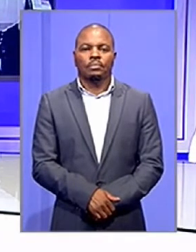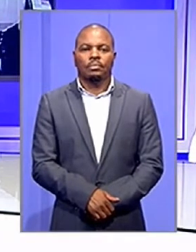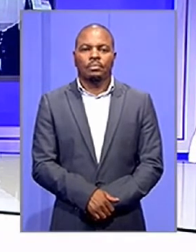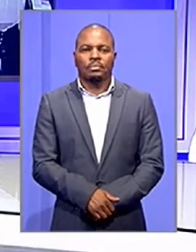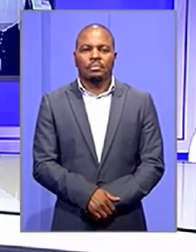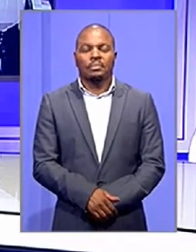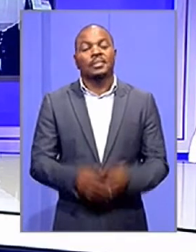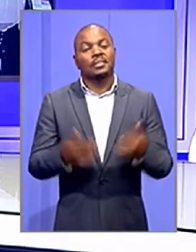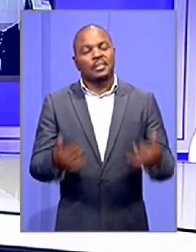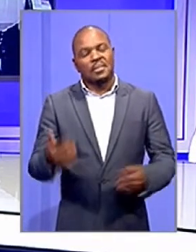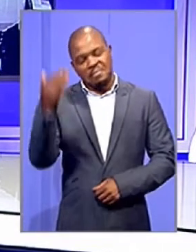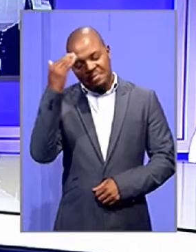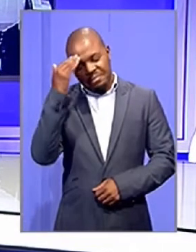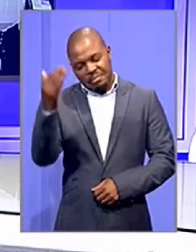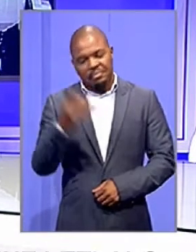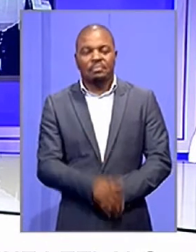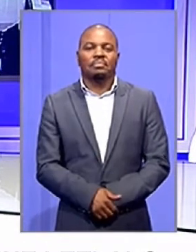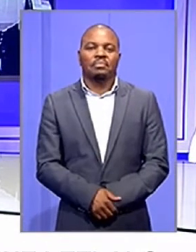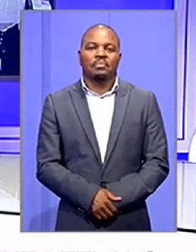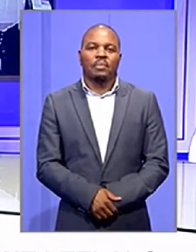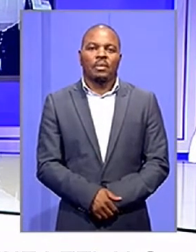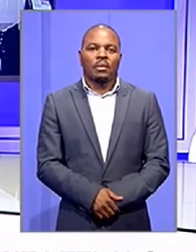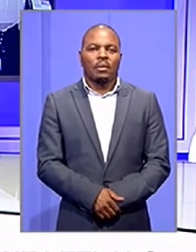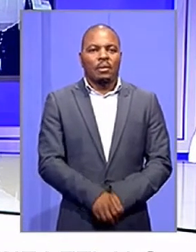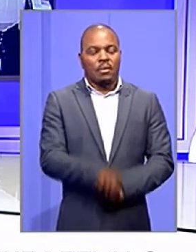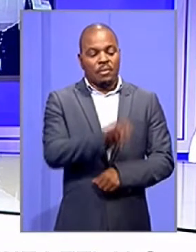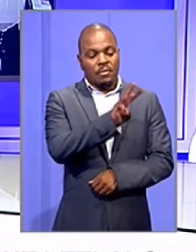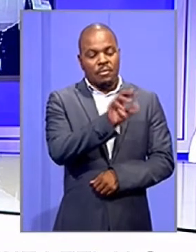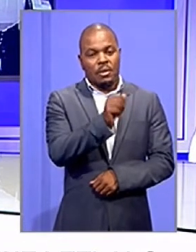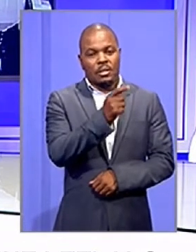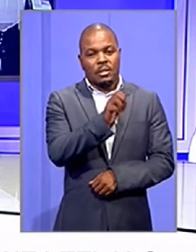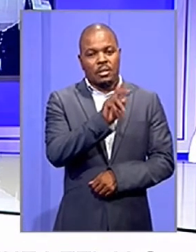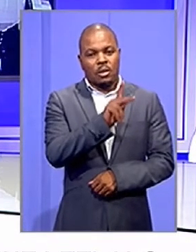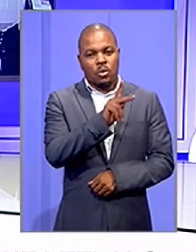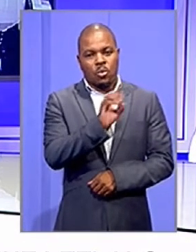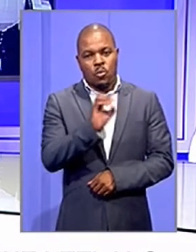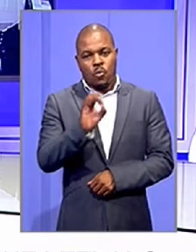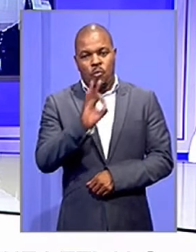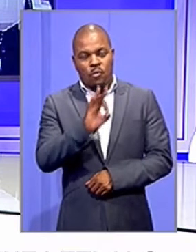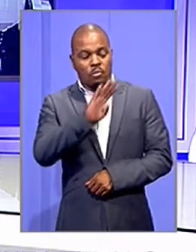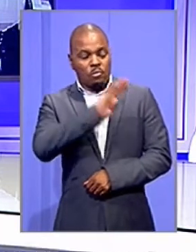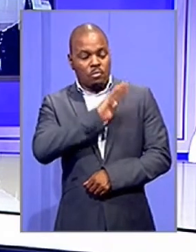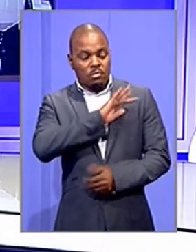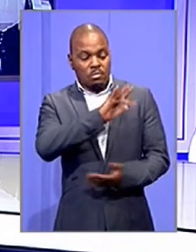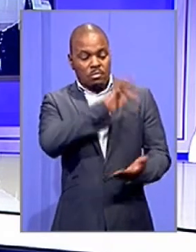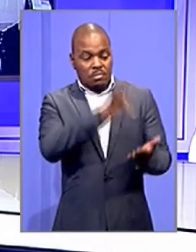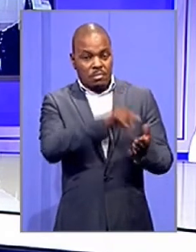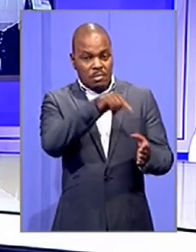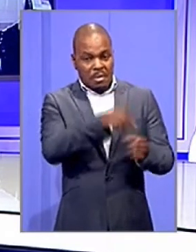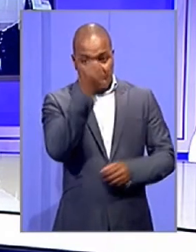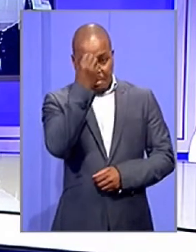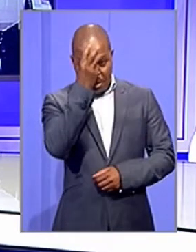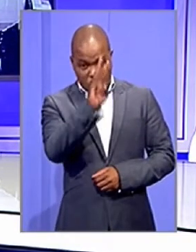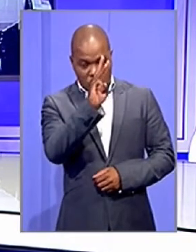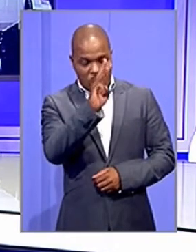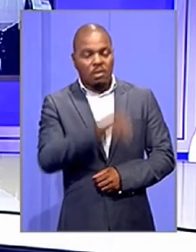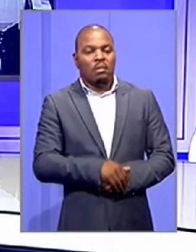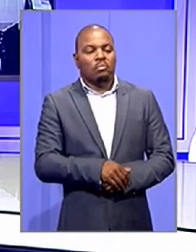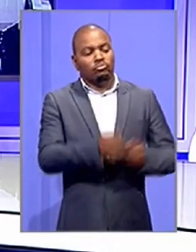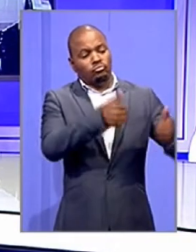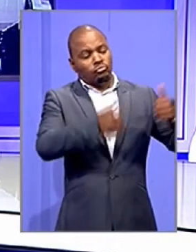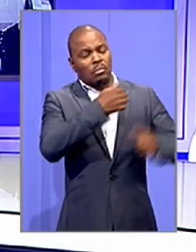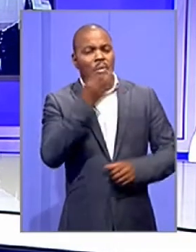Guinea. Bagešo re a le tamiša. Batlhankedi ba golwane ba sebo sa mashole Waterkloof ka Pretoria ba re meago le